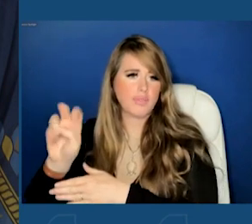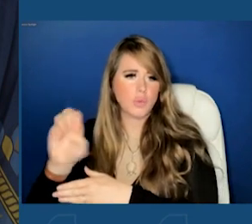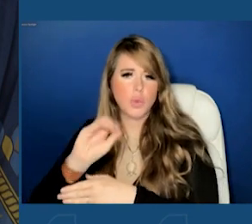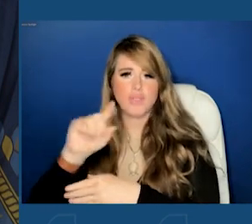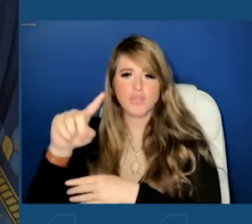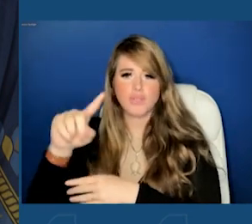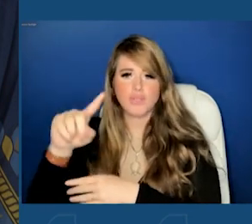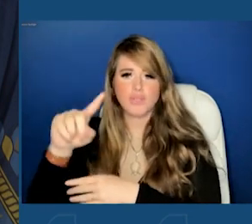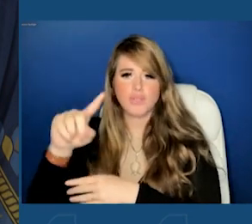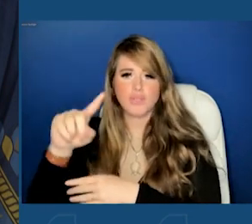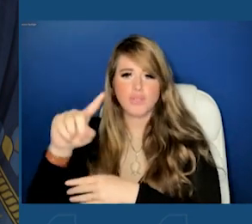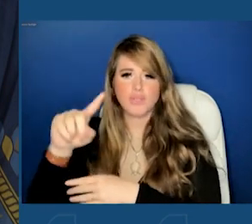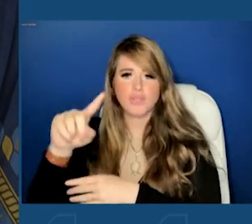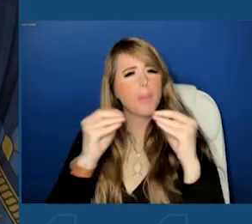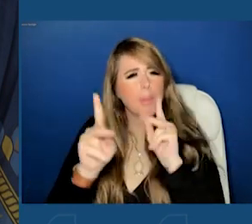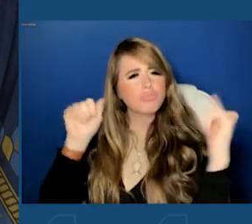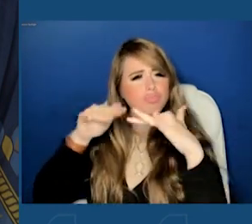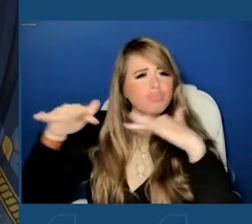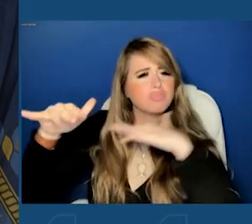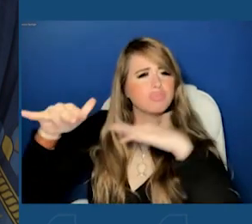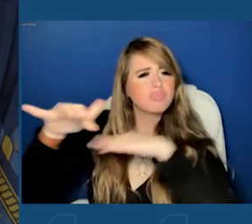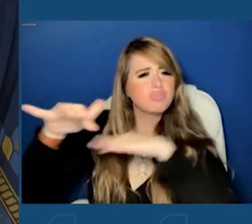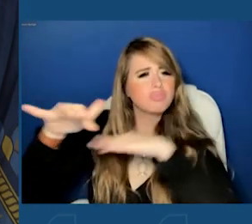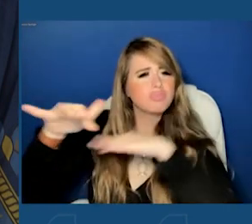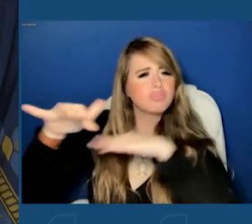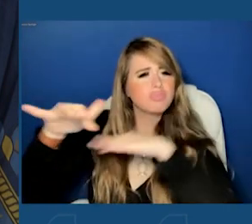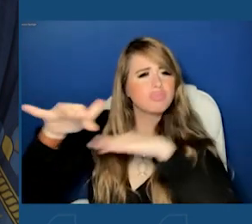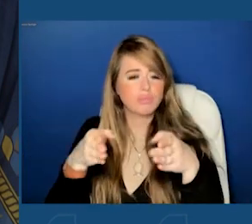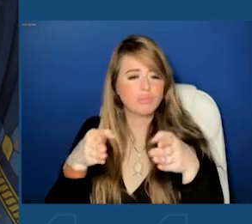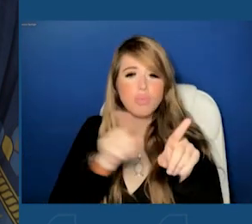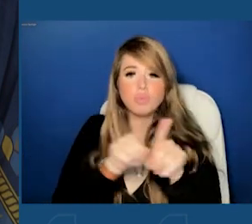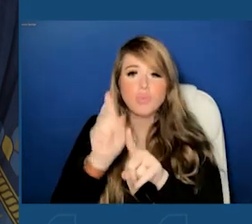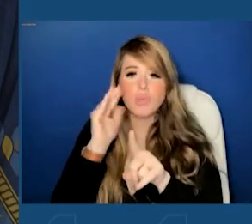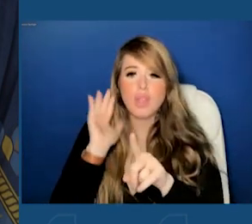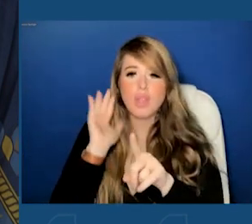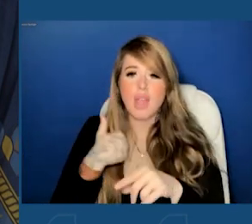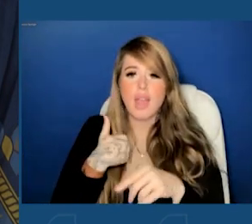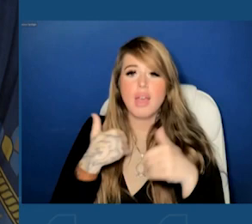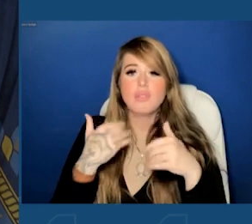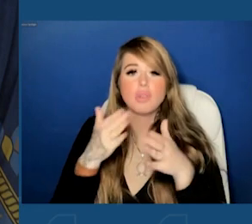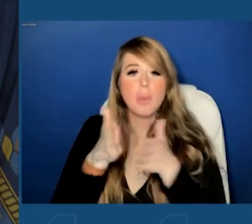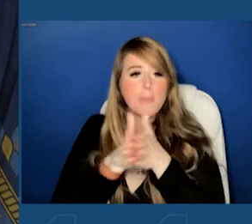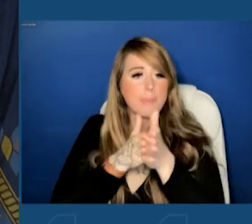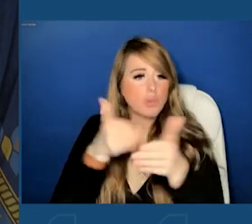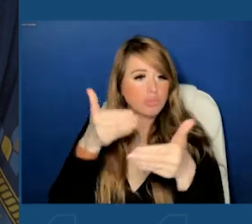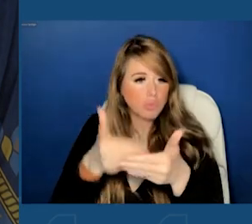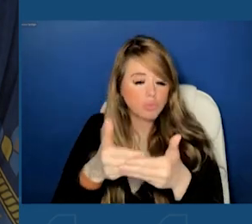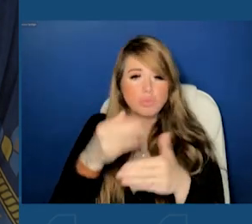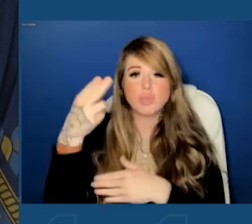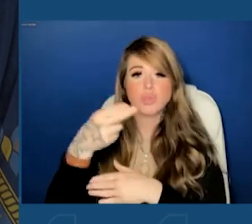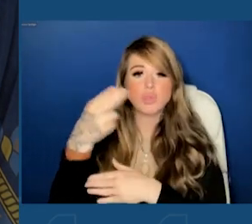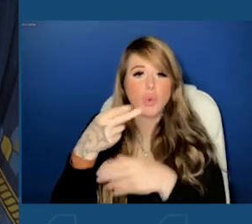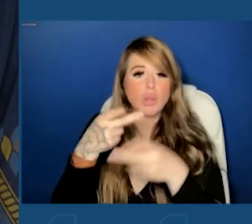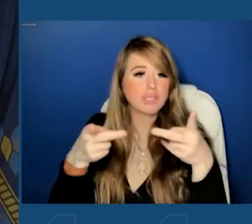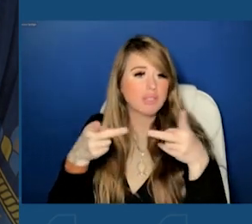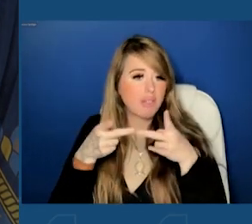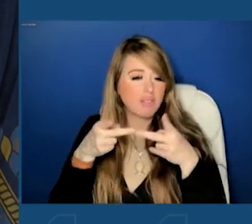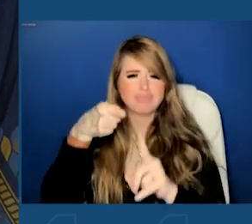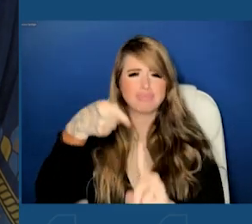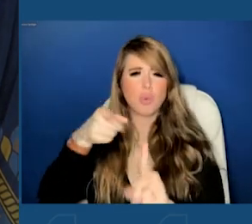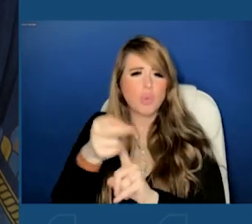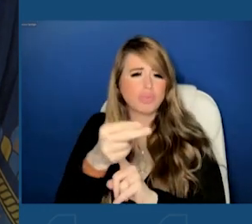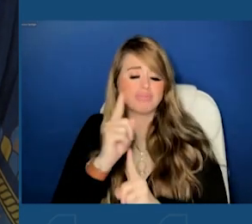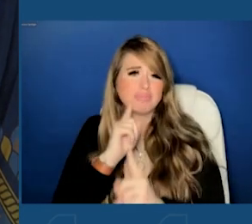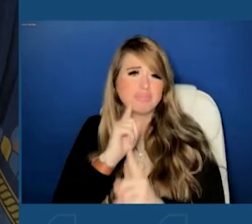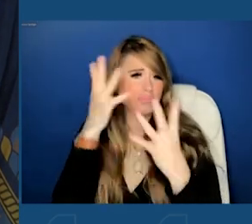well. And an interpretive park at the Cataract House Hotel Historic Site. This is a great story. I have